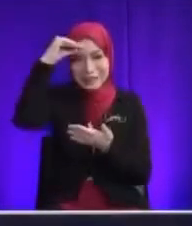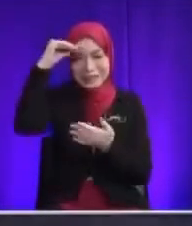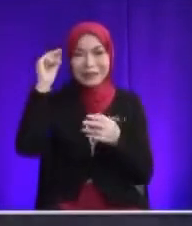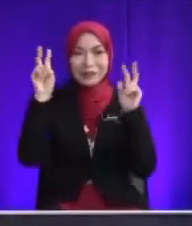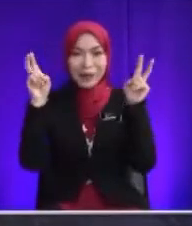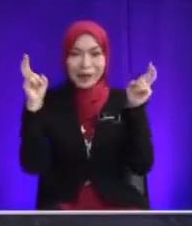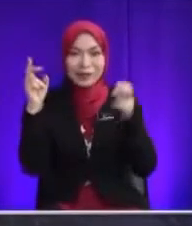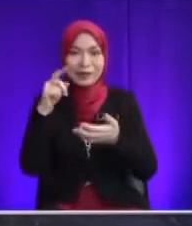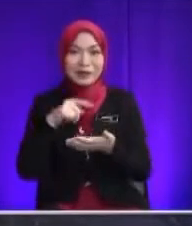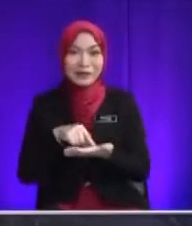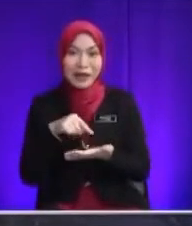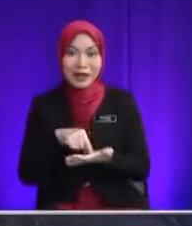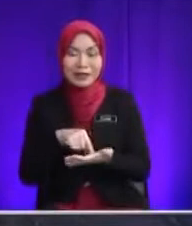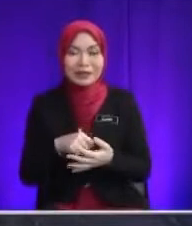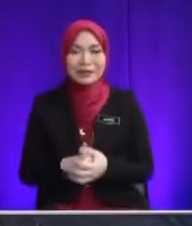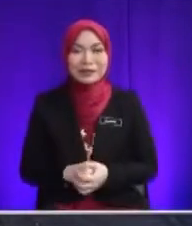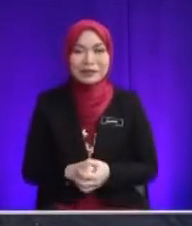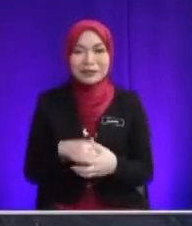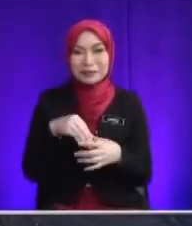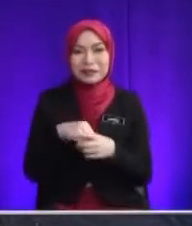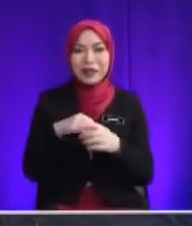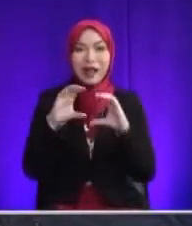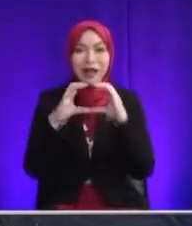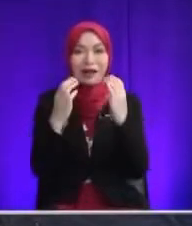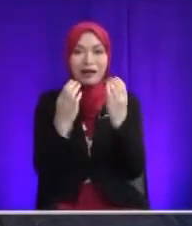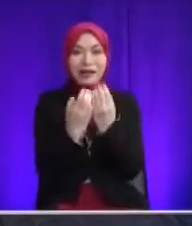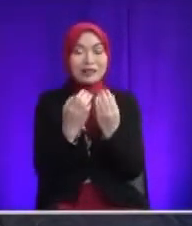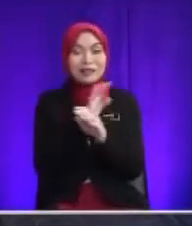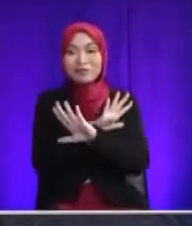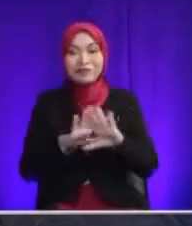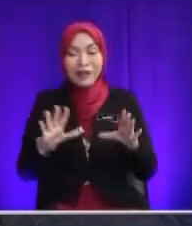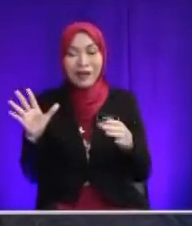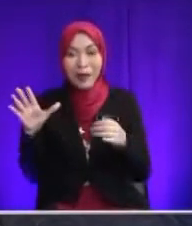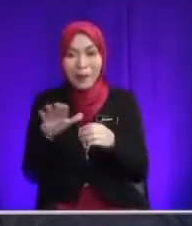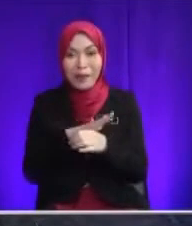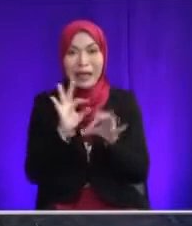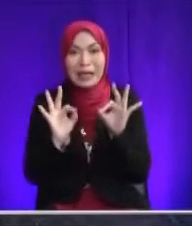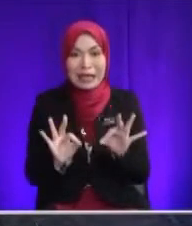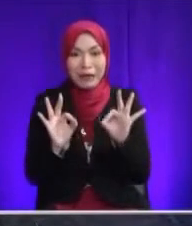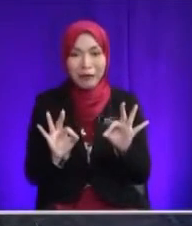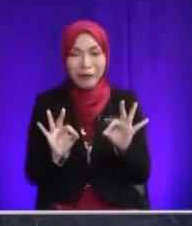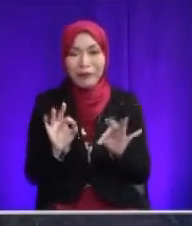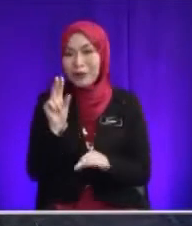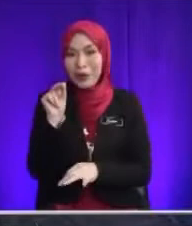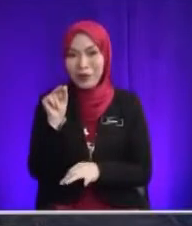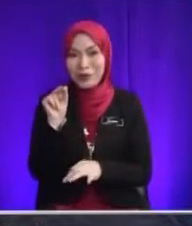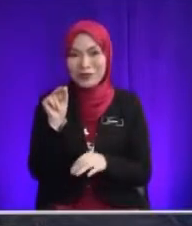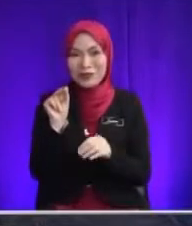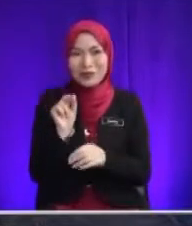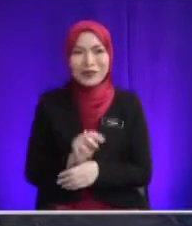complete without classmates. So, I would like to invite teacher Mira to introduce our classmates for today. Alright, thank you,